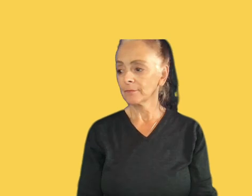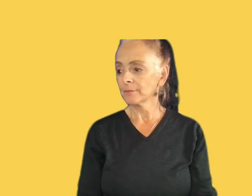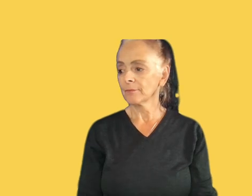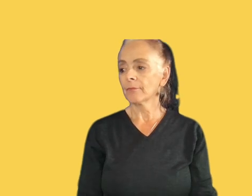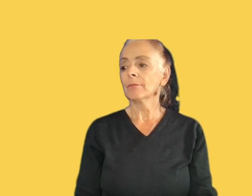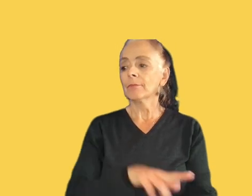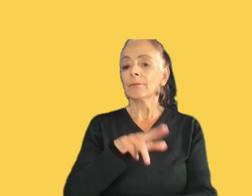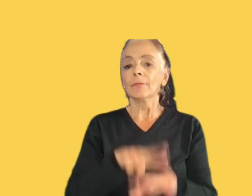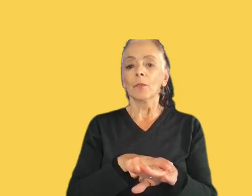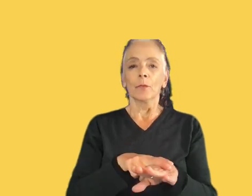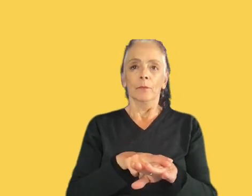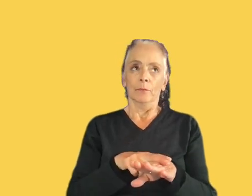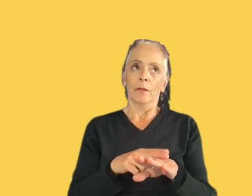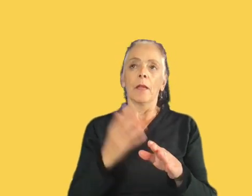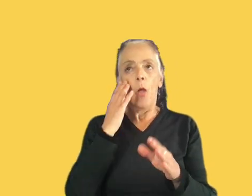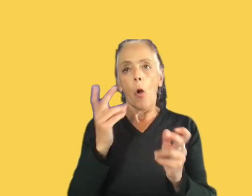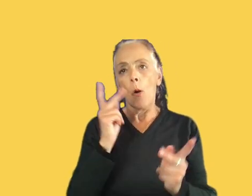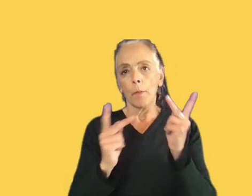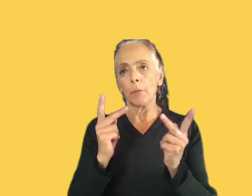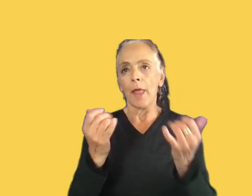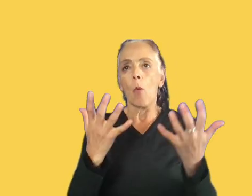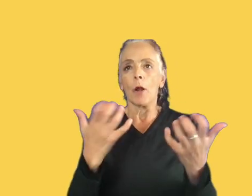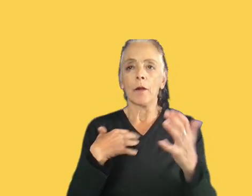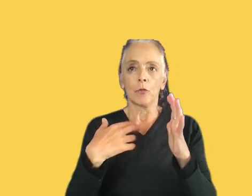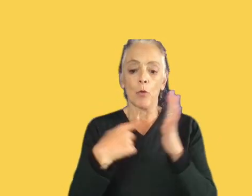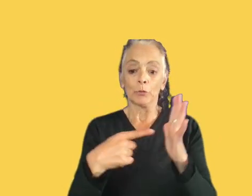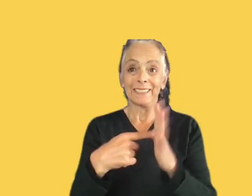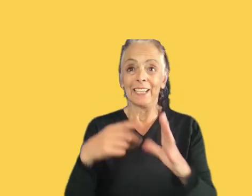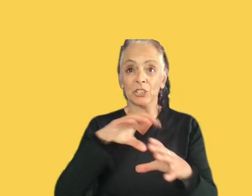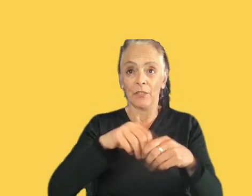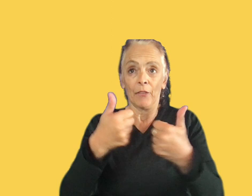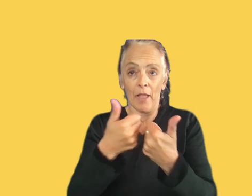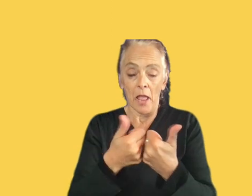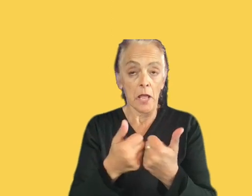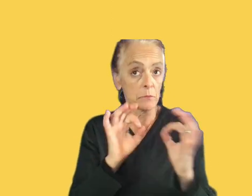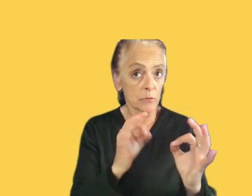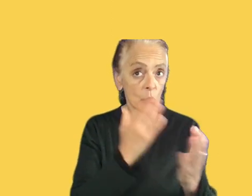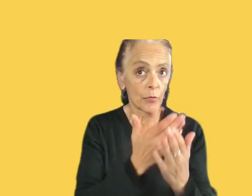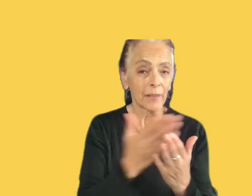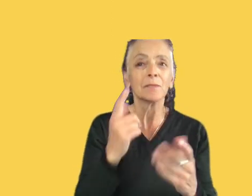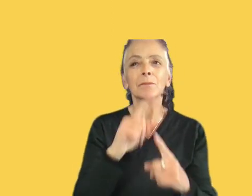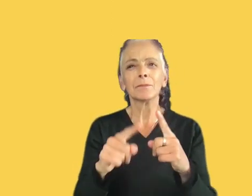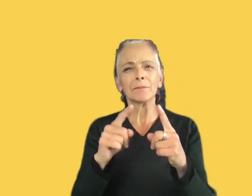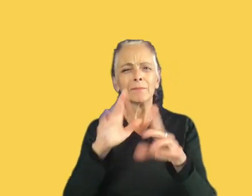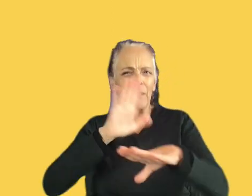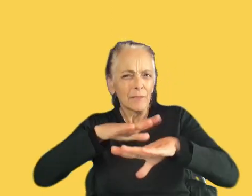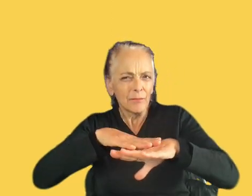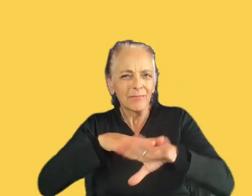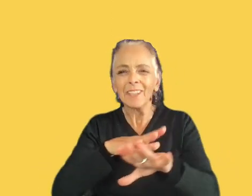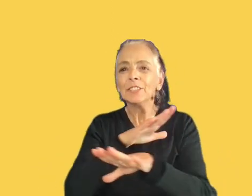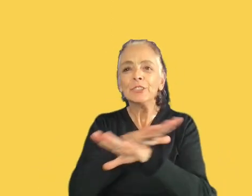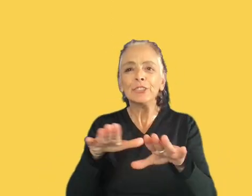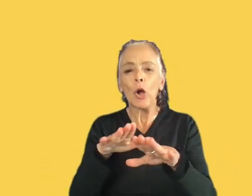And of course, there's a desire for people now to have representation in their games, and that's a good thing. But word of advice, don't